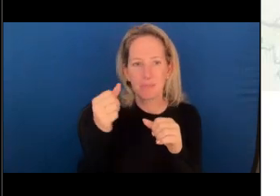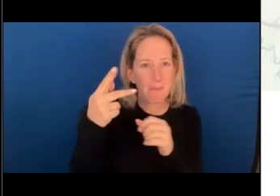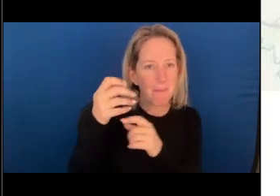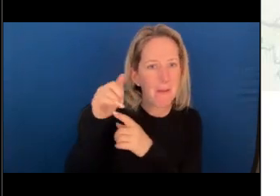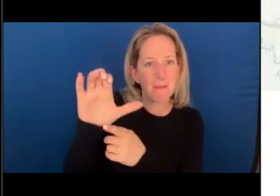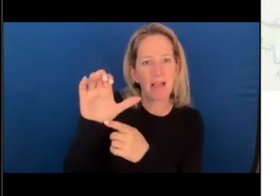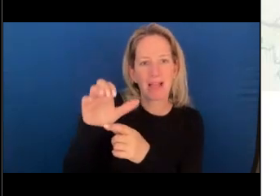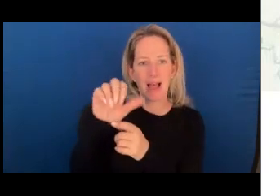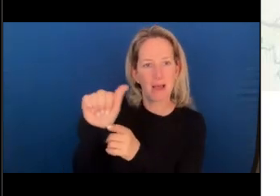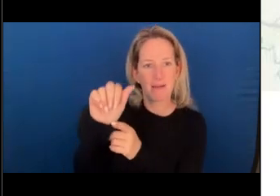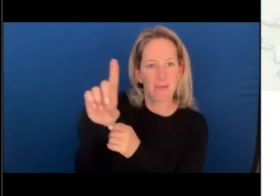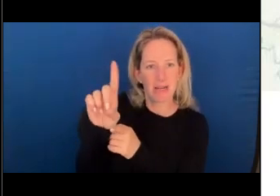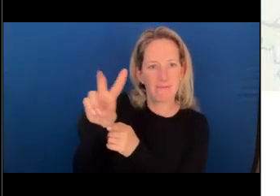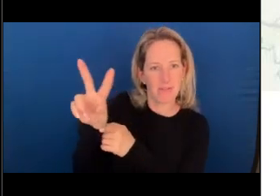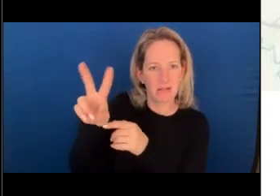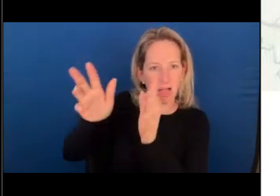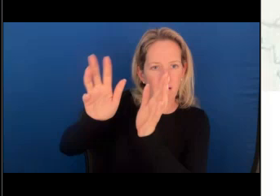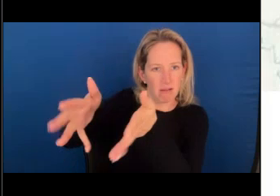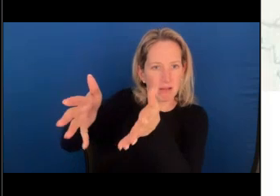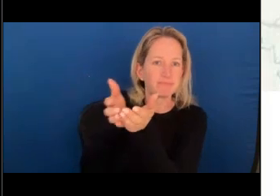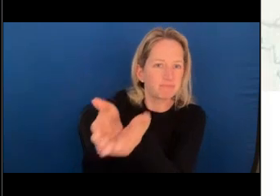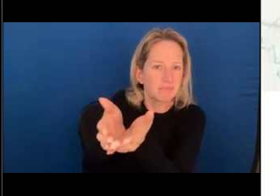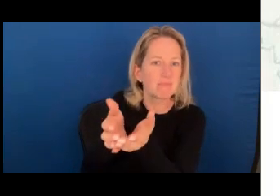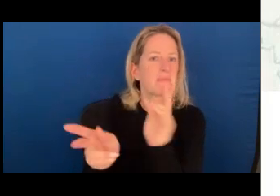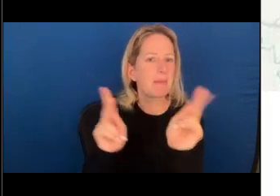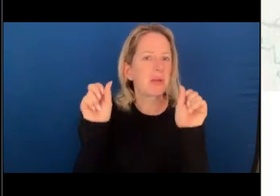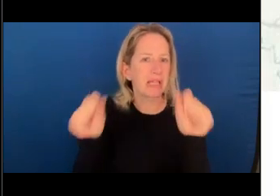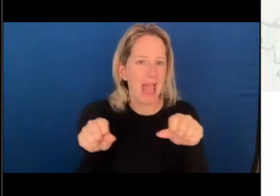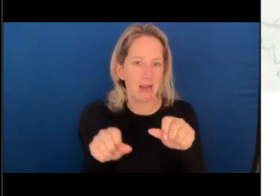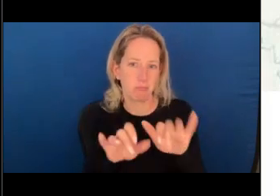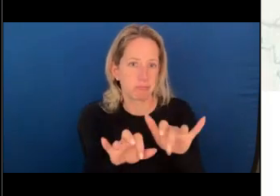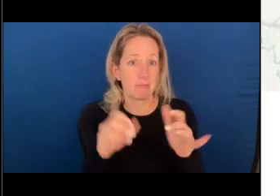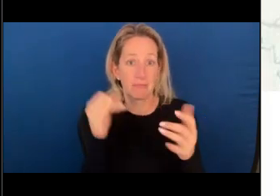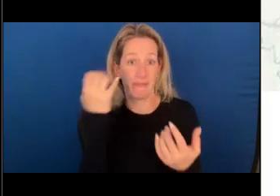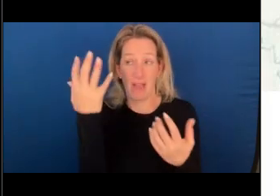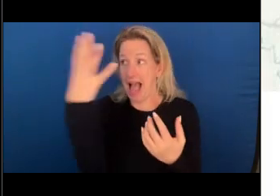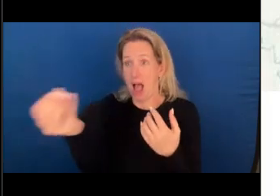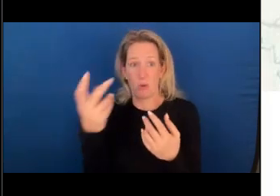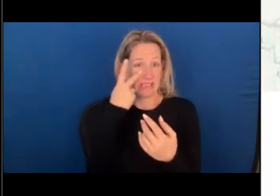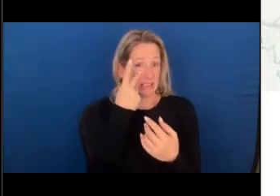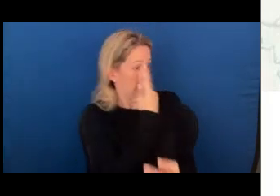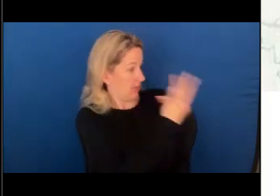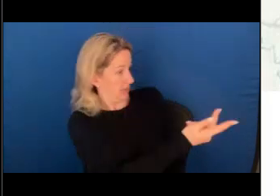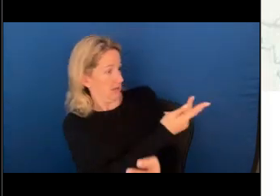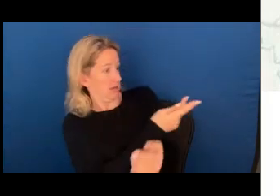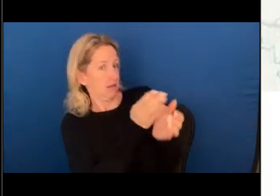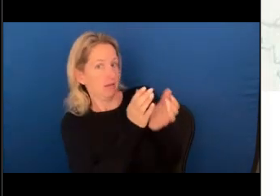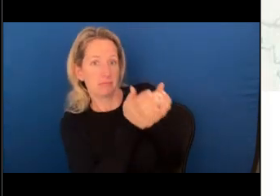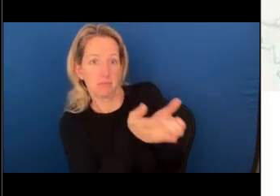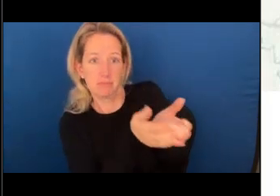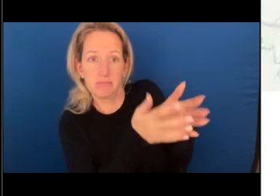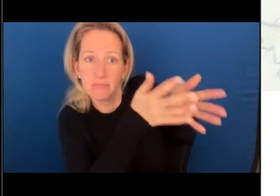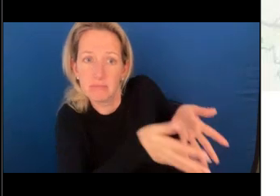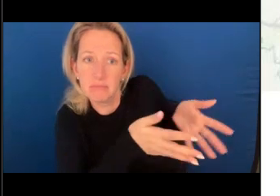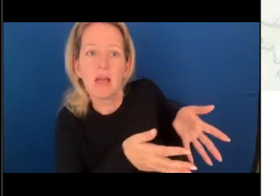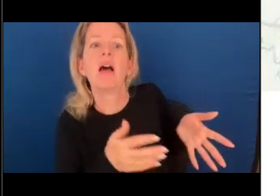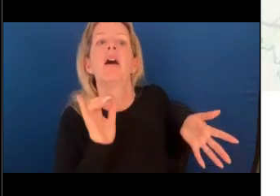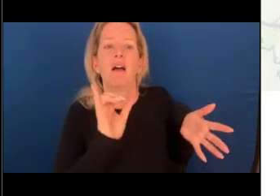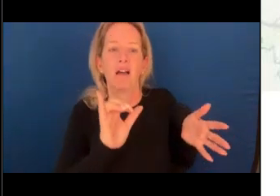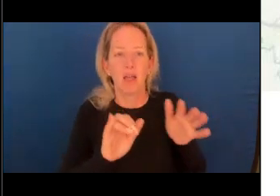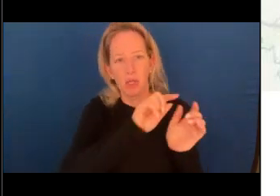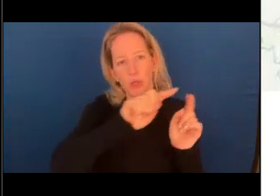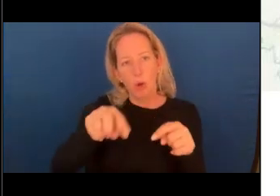Agency. So people can, if they find an abandoned vessel just out in the wild, they can fill out a Google form. It'll populate onto this map and